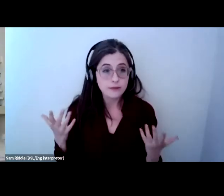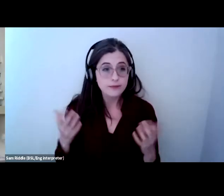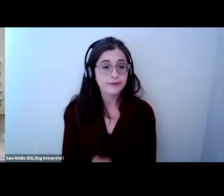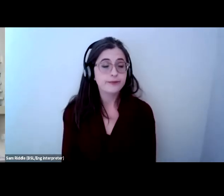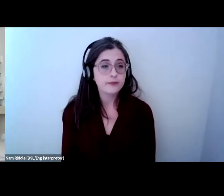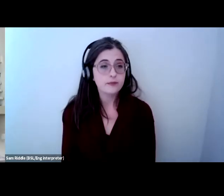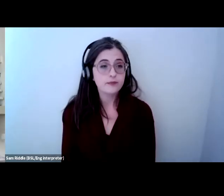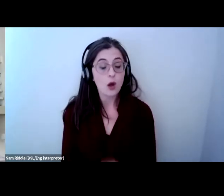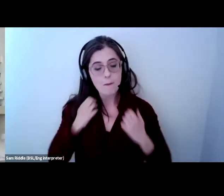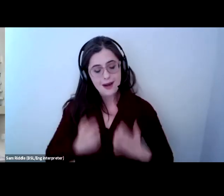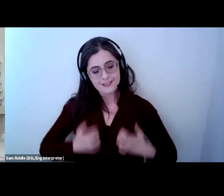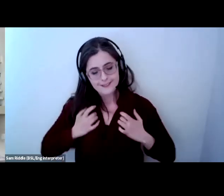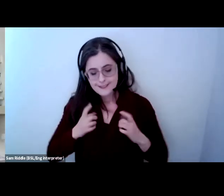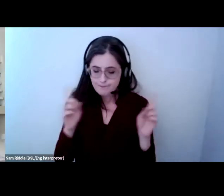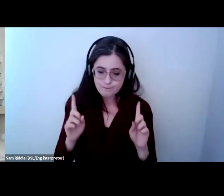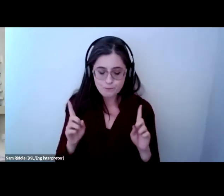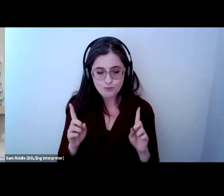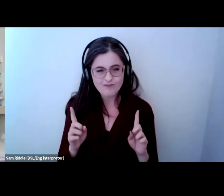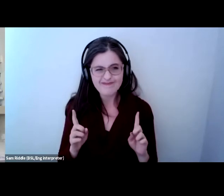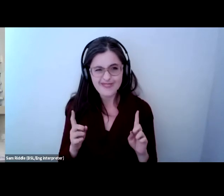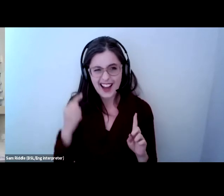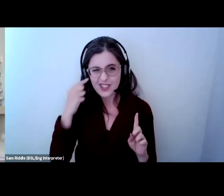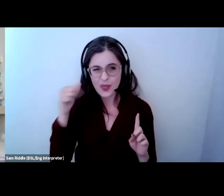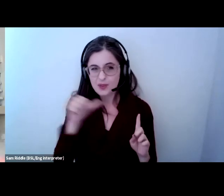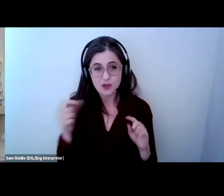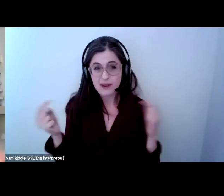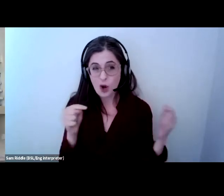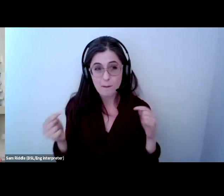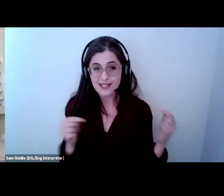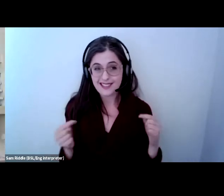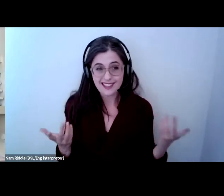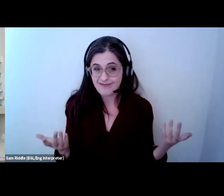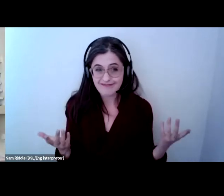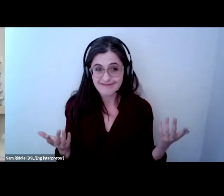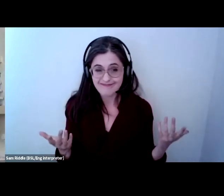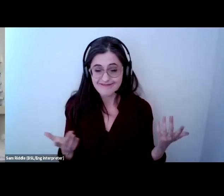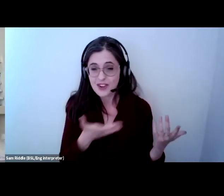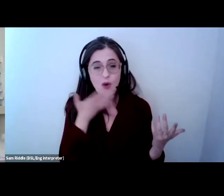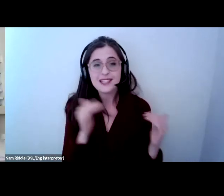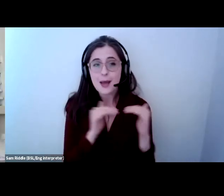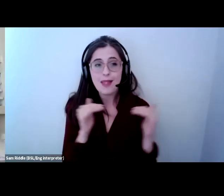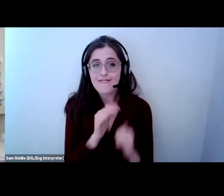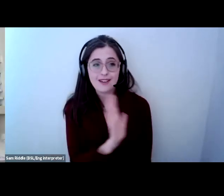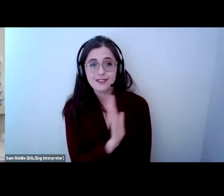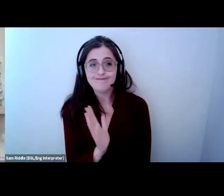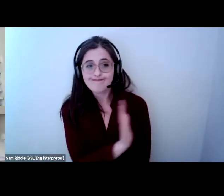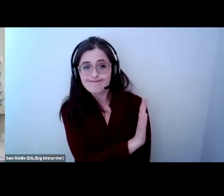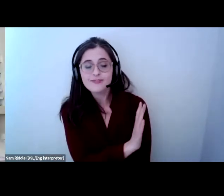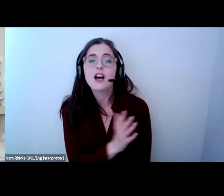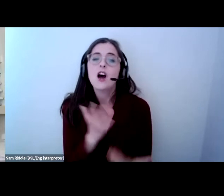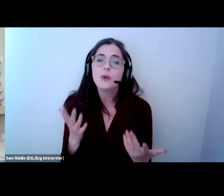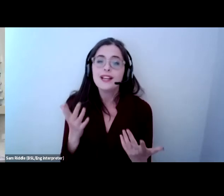my approach to this is that I don't think we should be competing on the same on the same level, but it's really